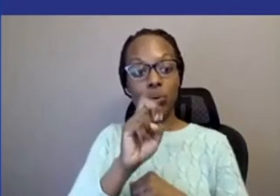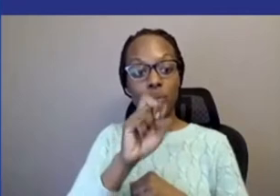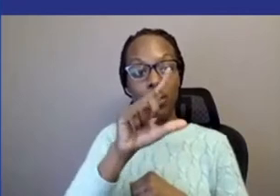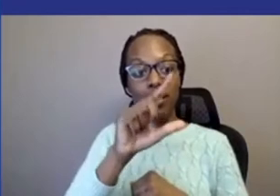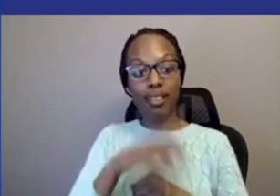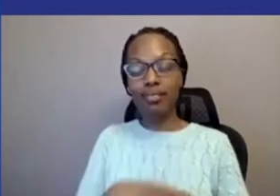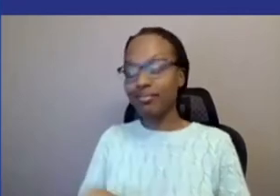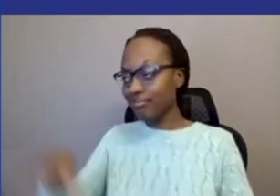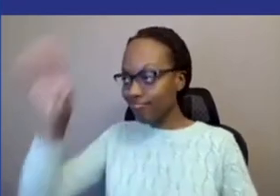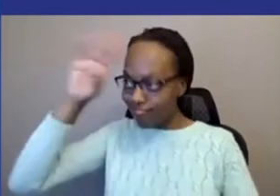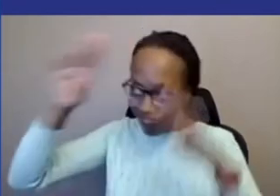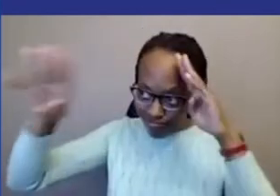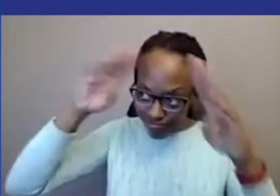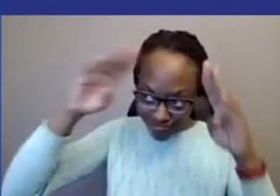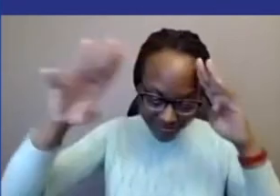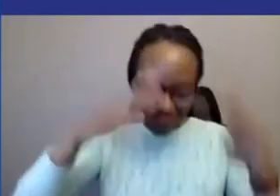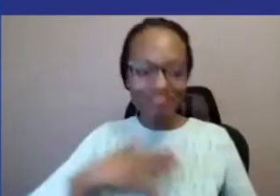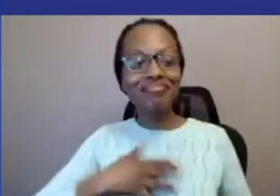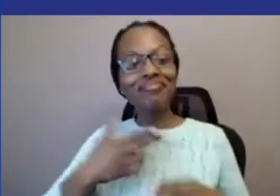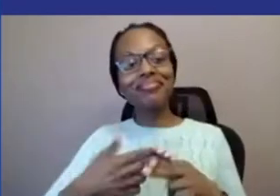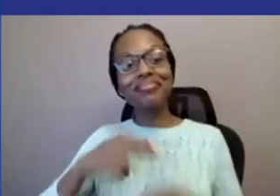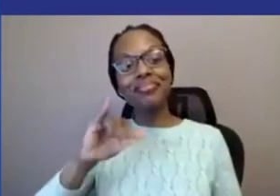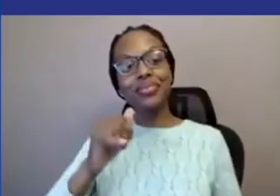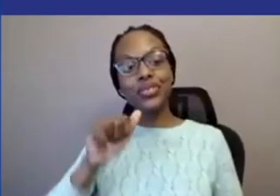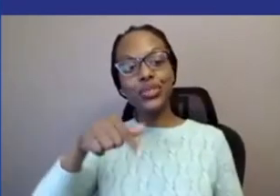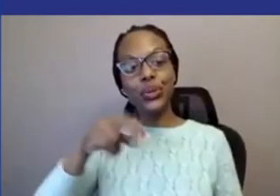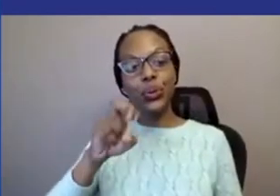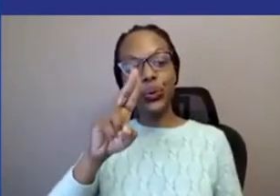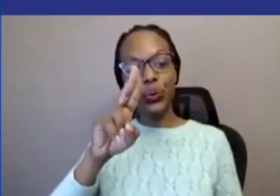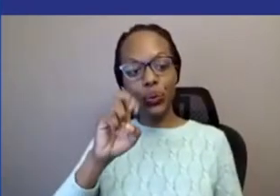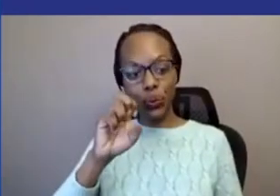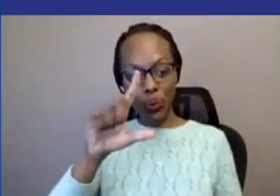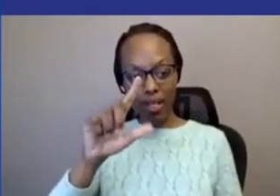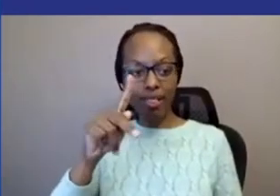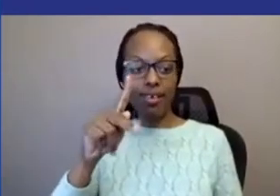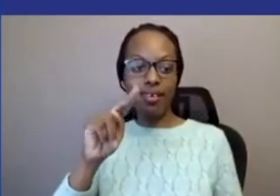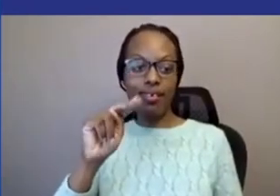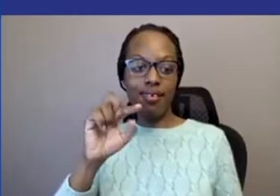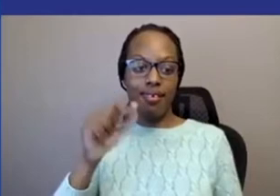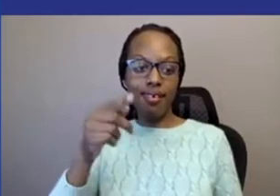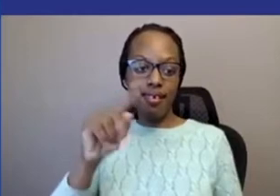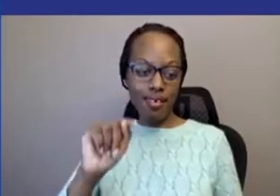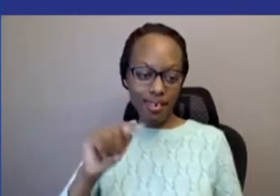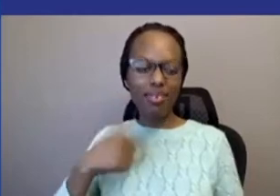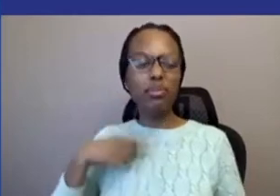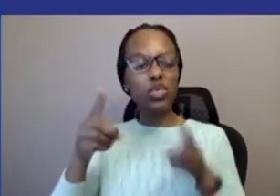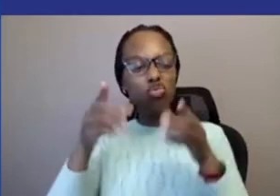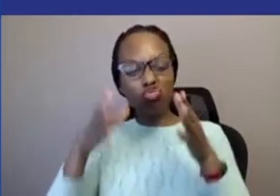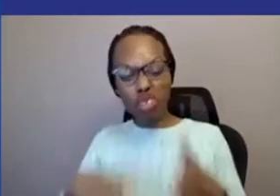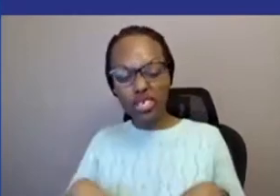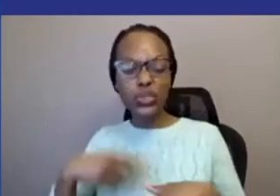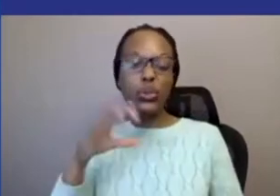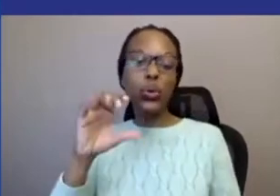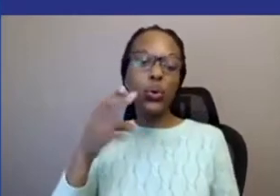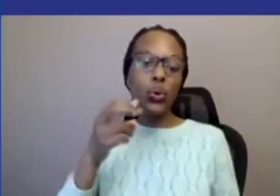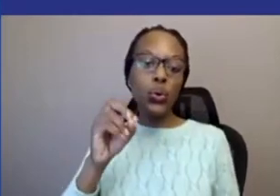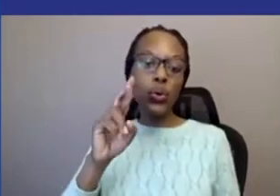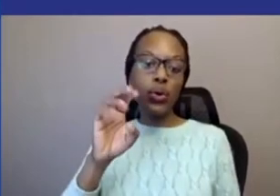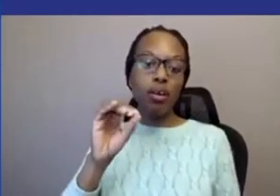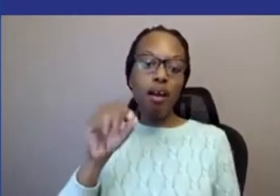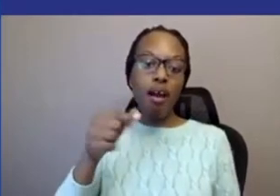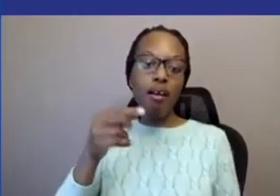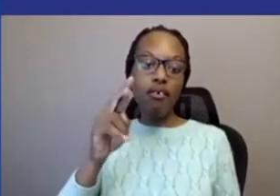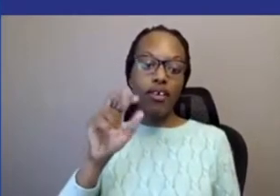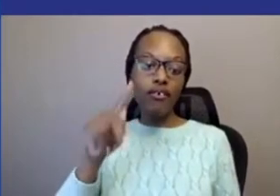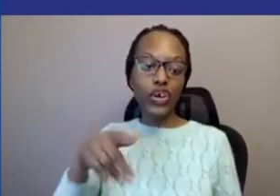Hello, hello, hello. I'm JaQuel Knight, choreographer, director, image architect, pronouns